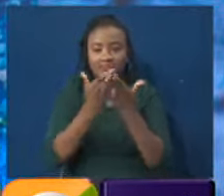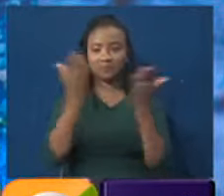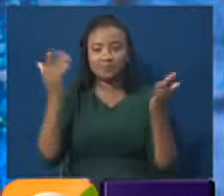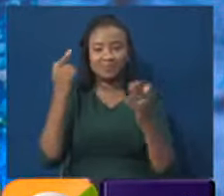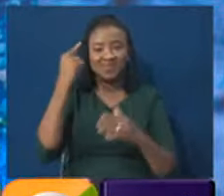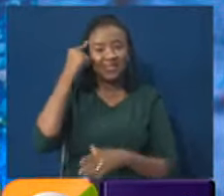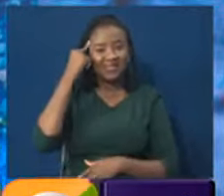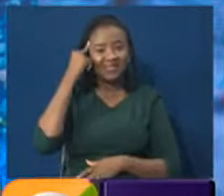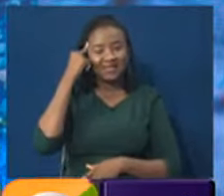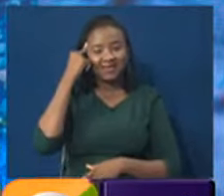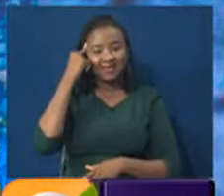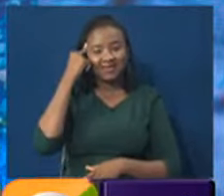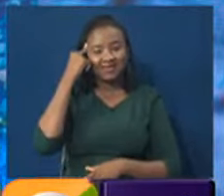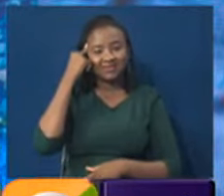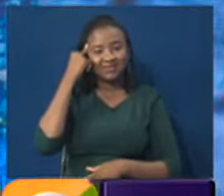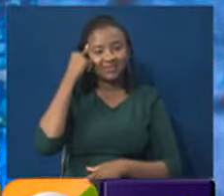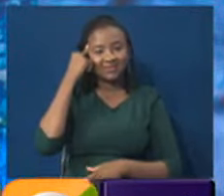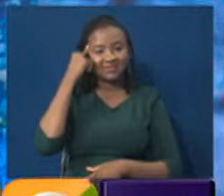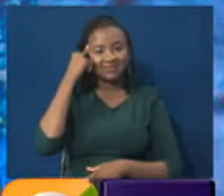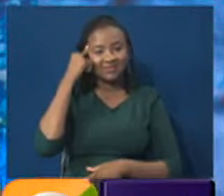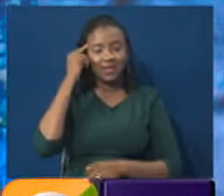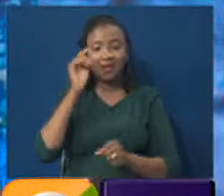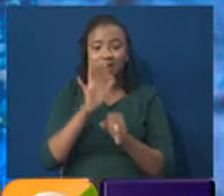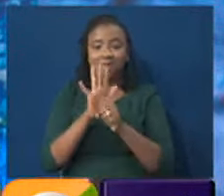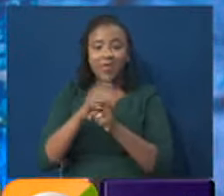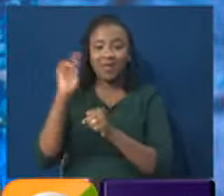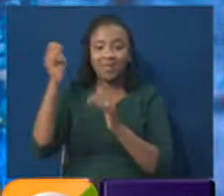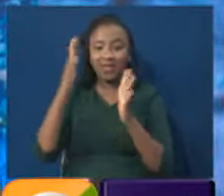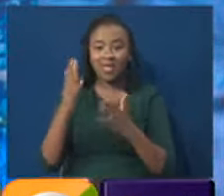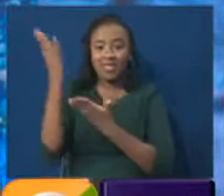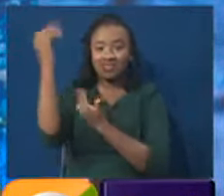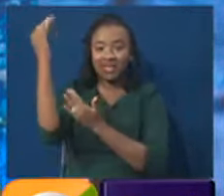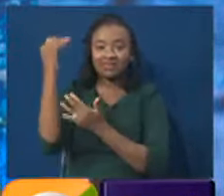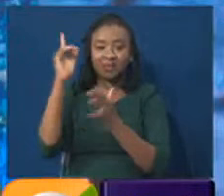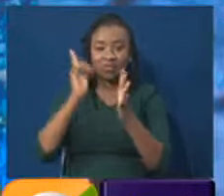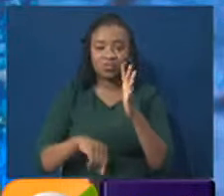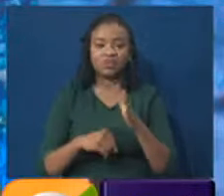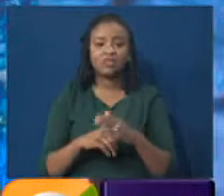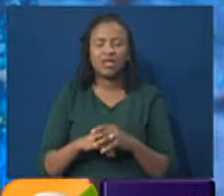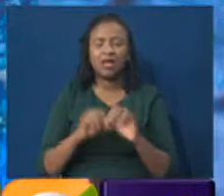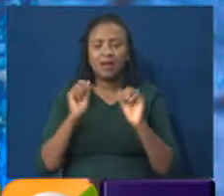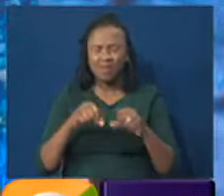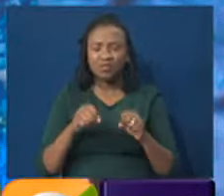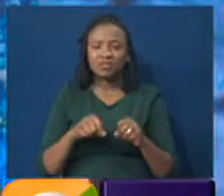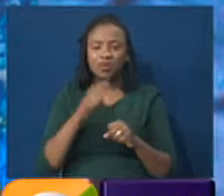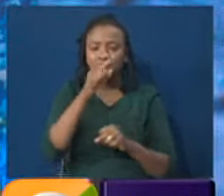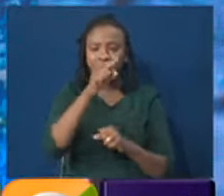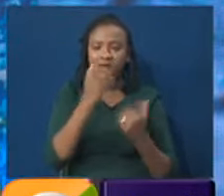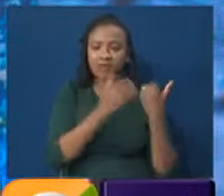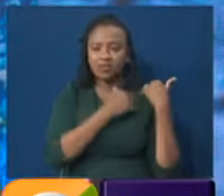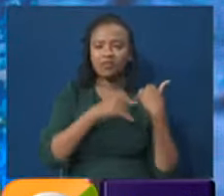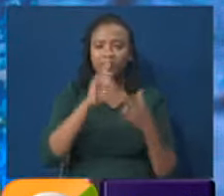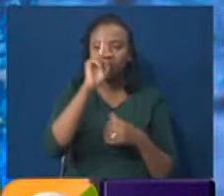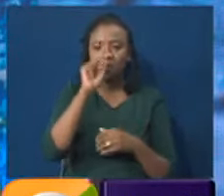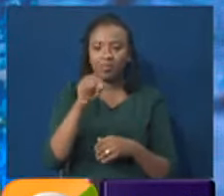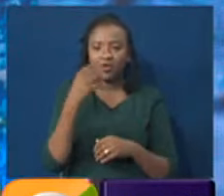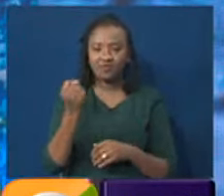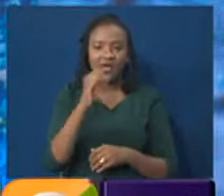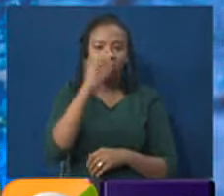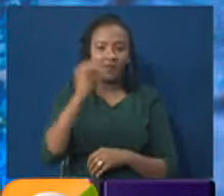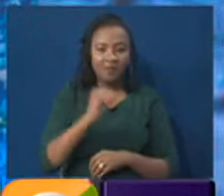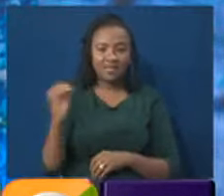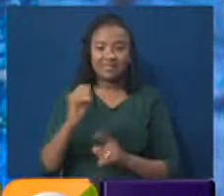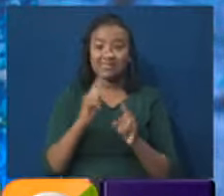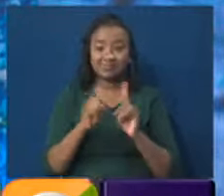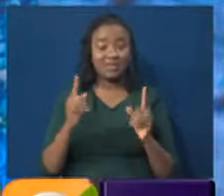it up, far more Kenyans were expecting to be subjected to that 1.5% than actually turned out to